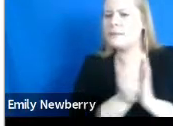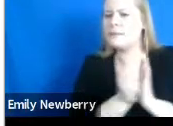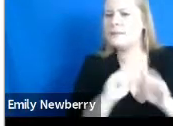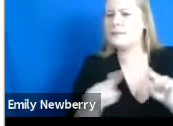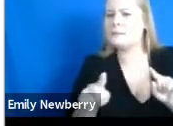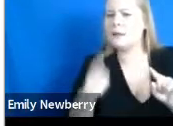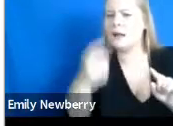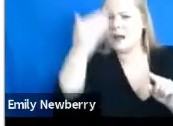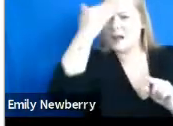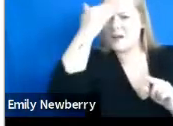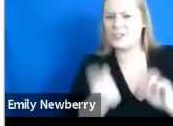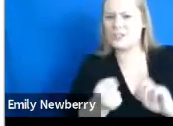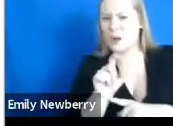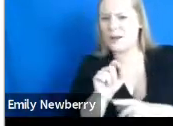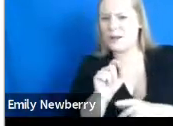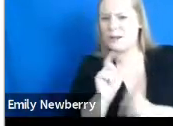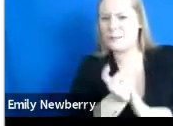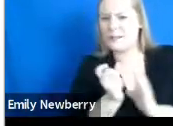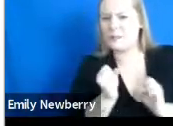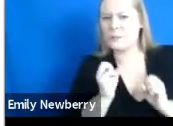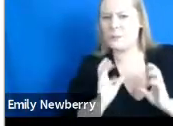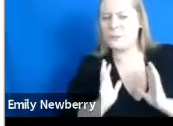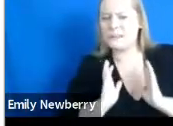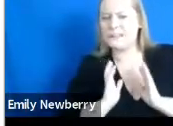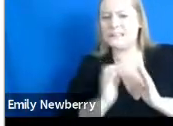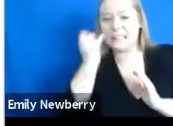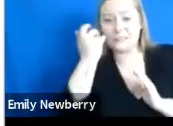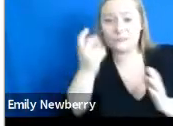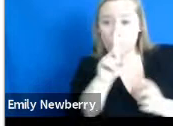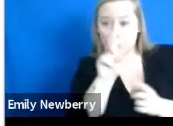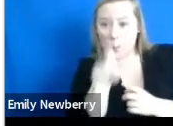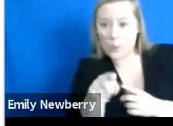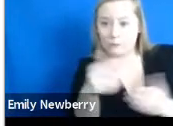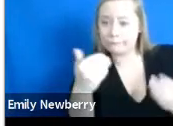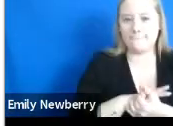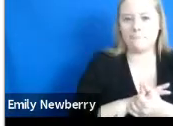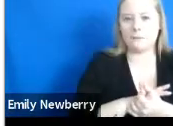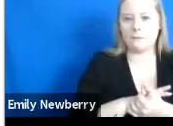20-minute presentation. So if you have any questions, feel free to ask.